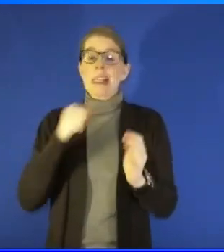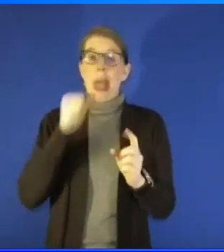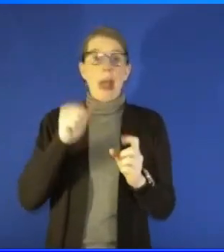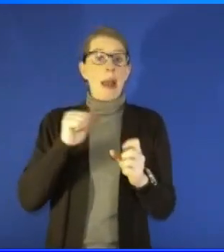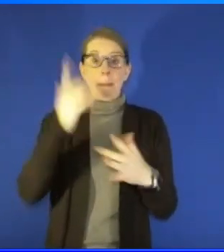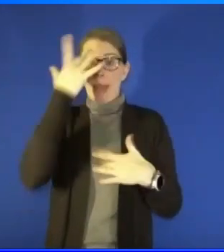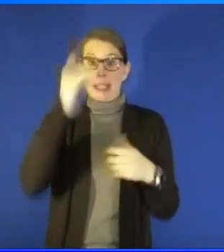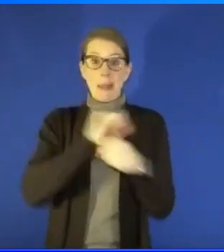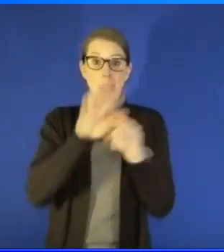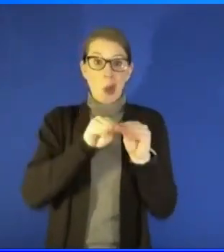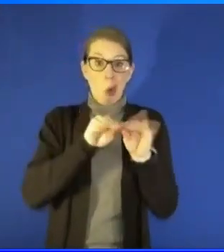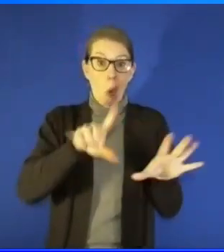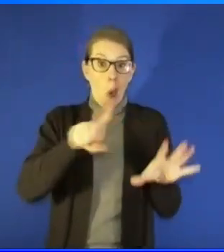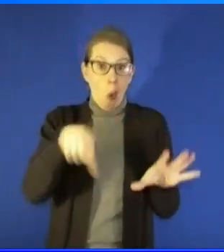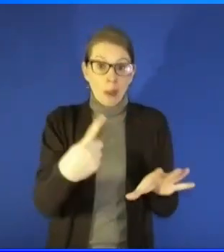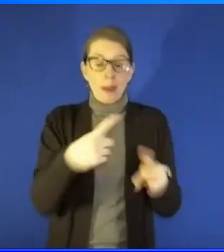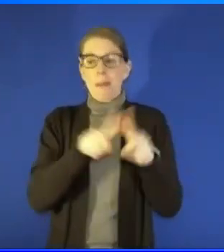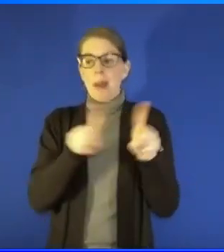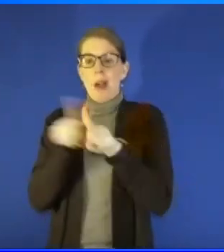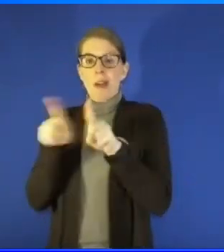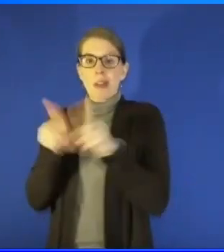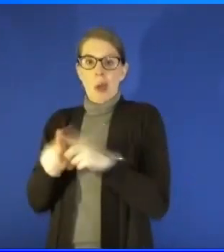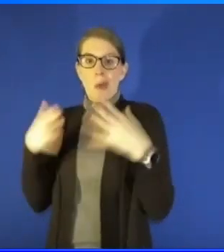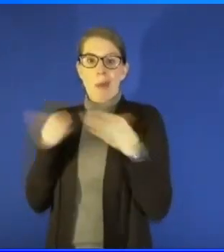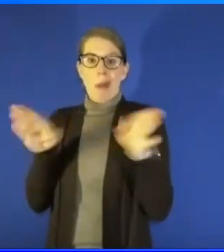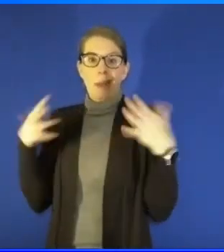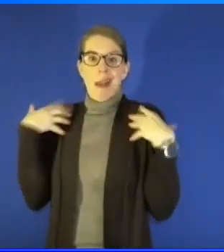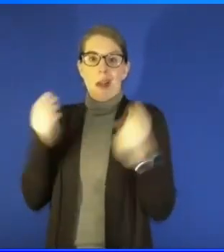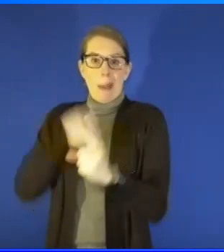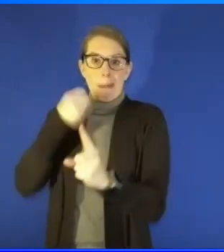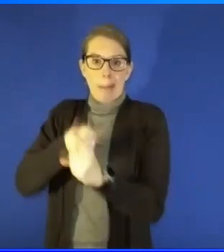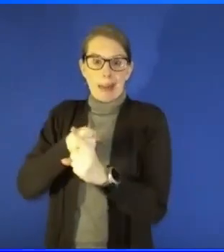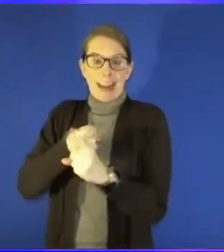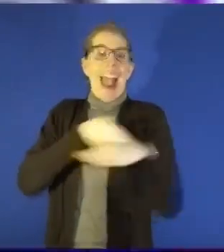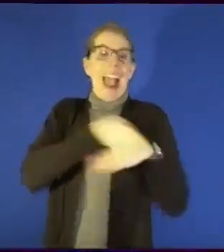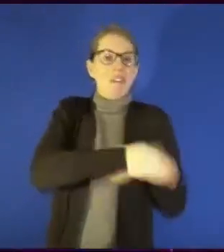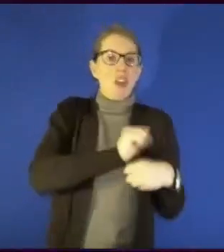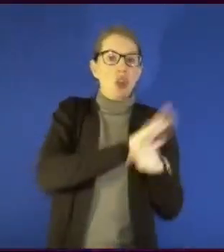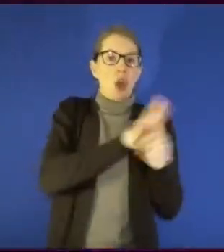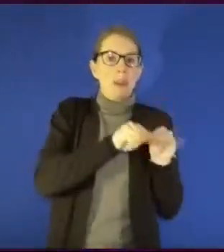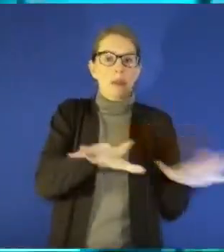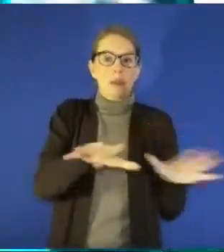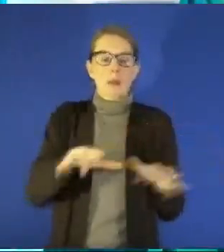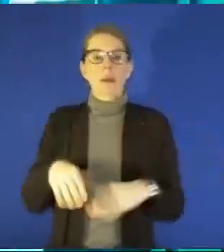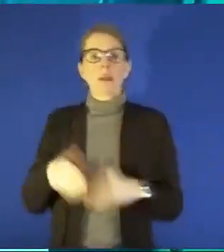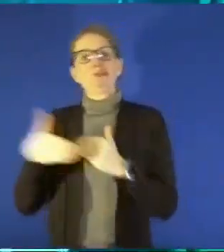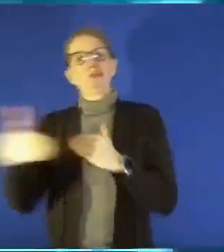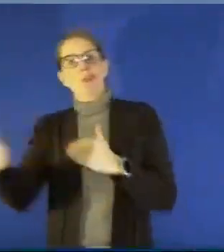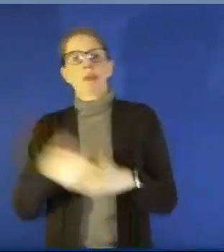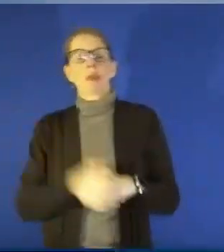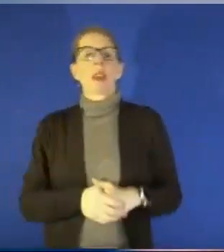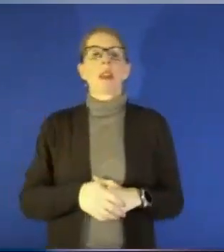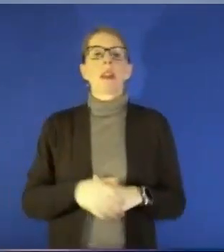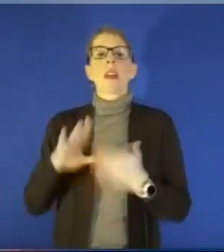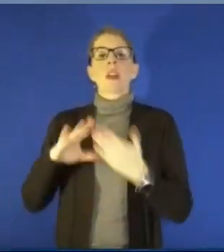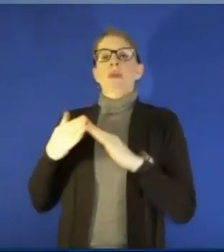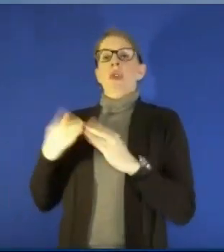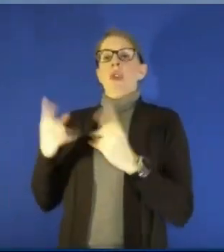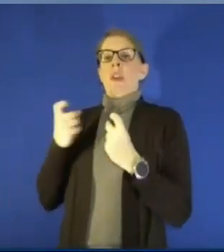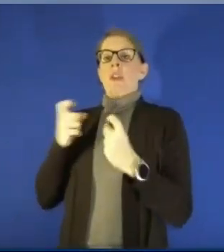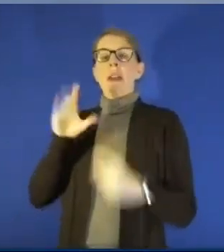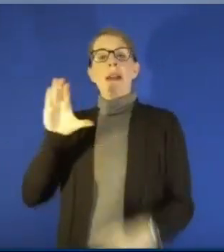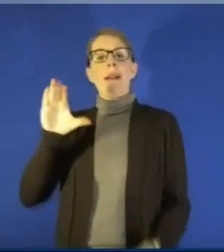impact that this is going to have after the pandemic. All right, let's get to our community because there's a lot of questions for Dr. Castro. Clive wants to know what treatments